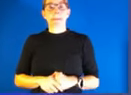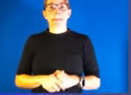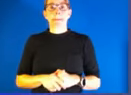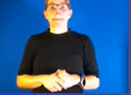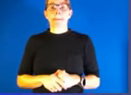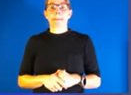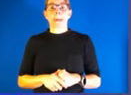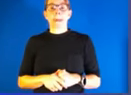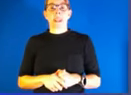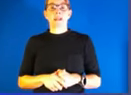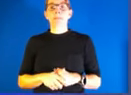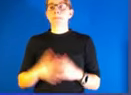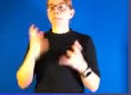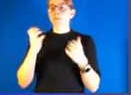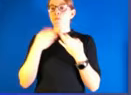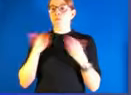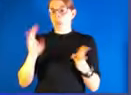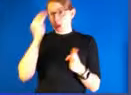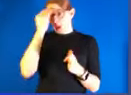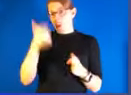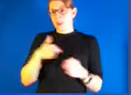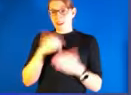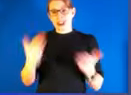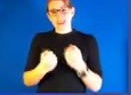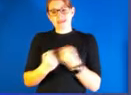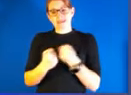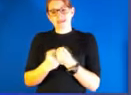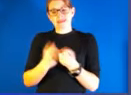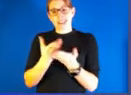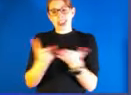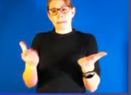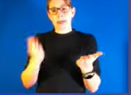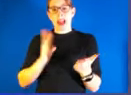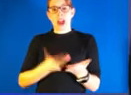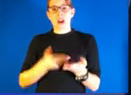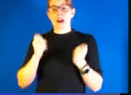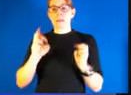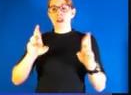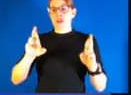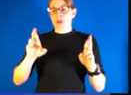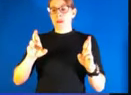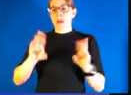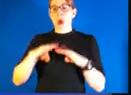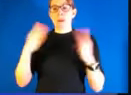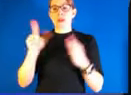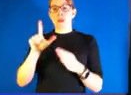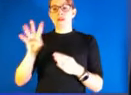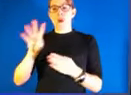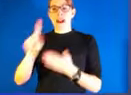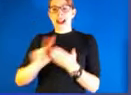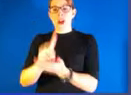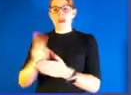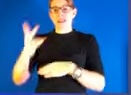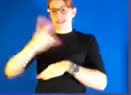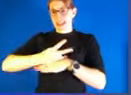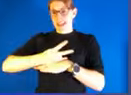the public to know that we are here for them. Our emergency room is open 24/7, and you will get amazing care when you